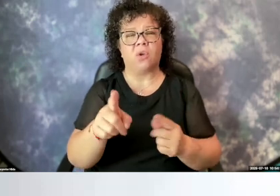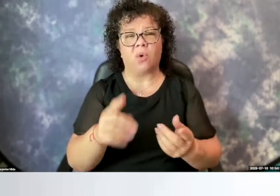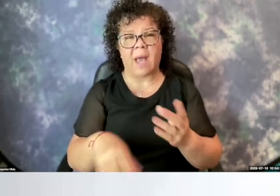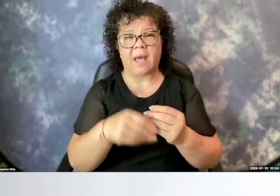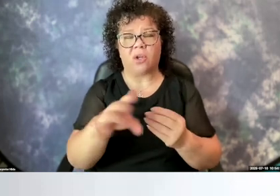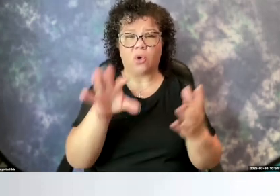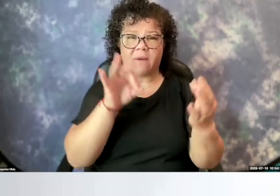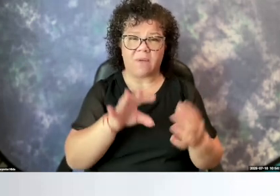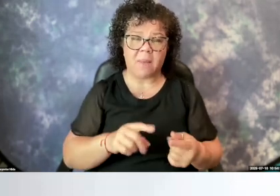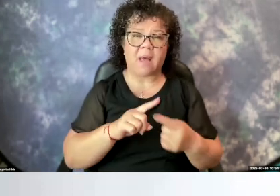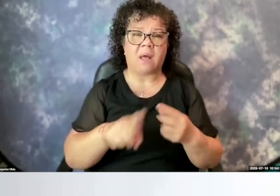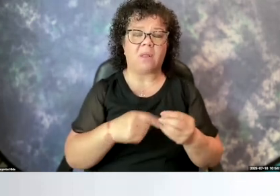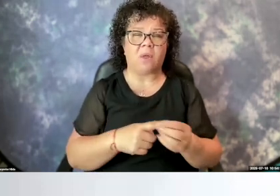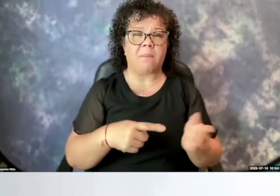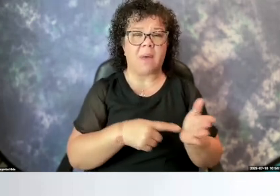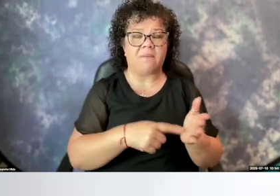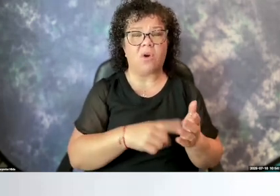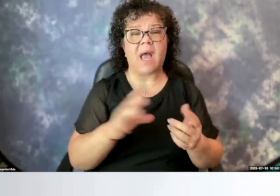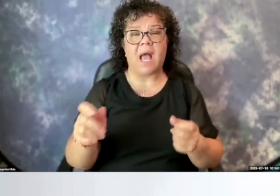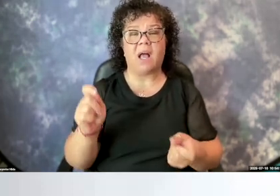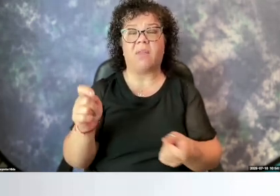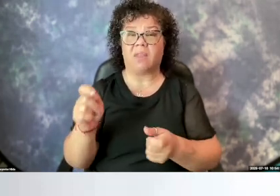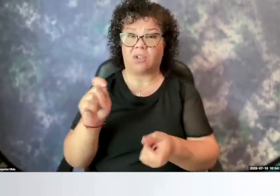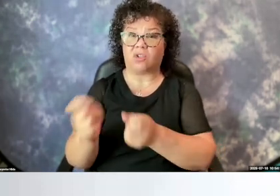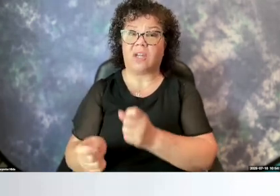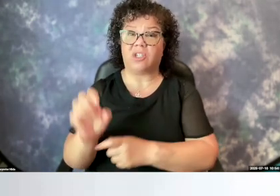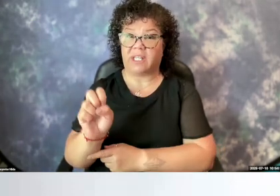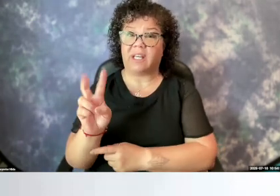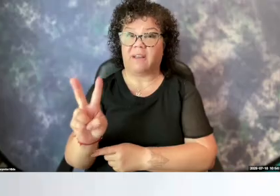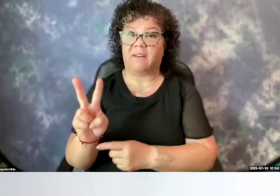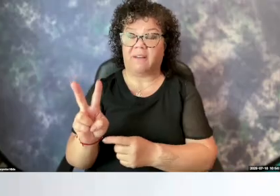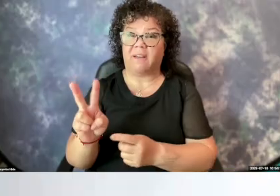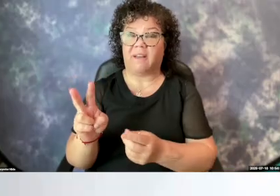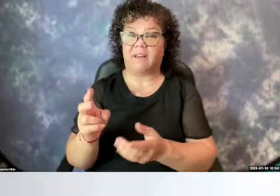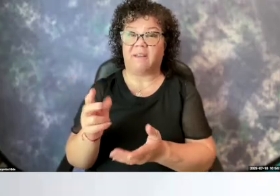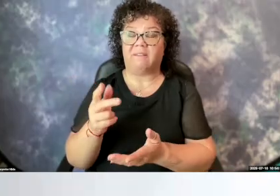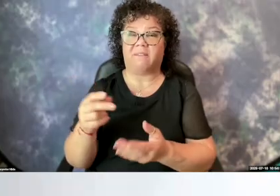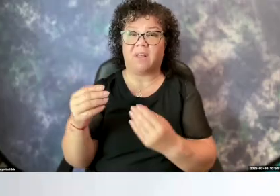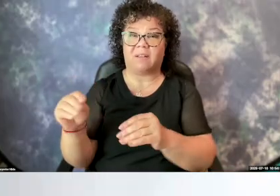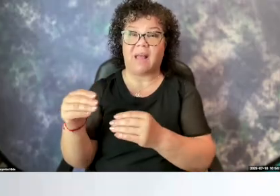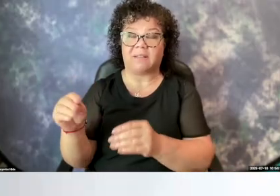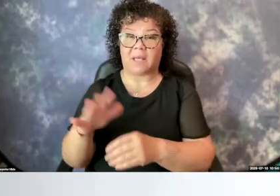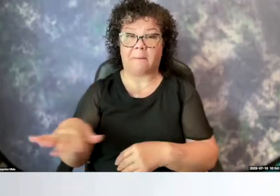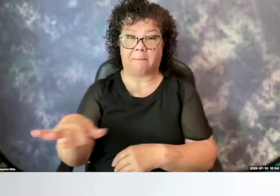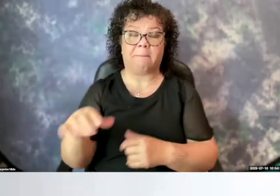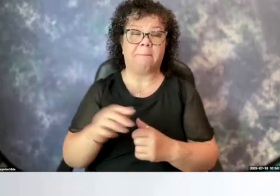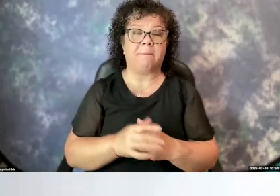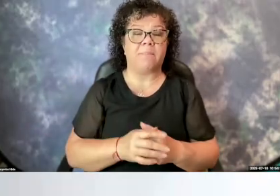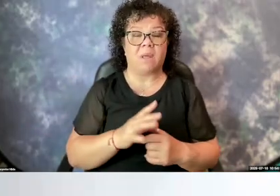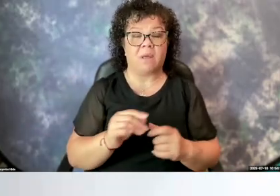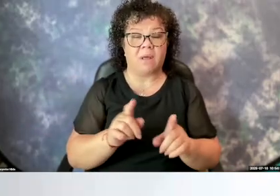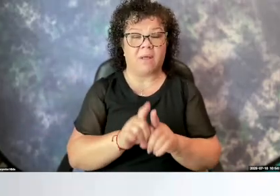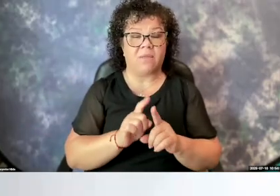EV landscape. To finish this out, I'm going to provide some information on our funding plan development schedule for the year. Next slide, please.